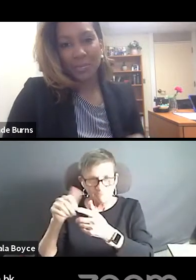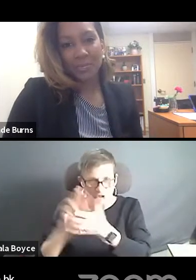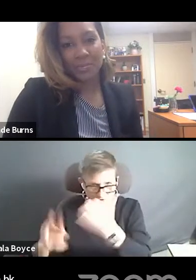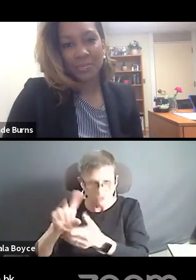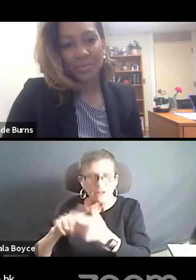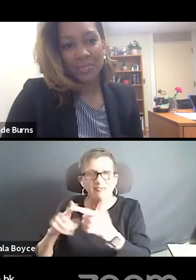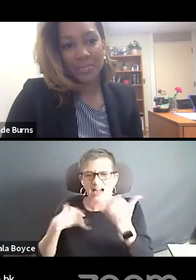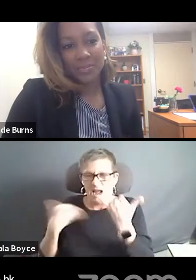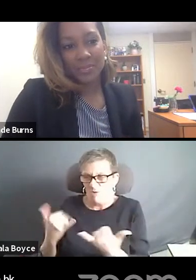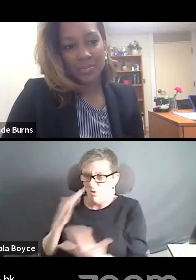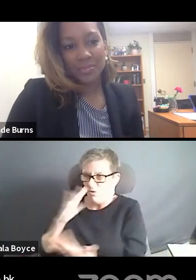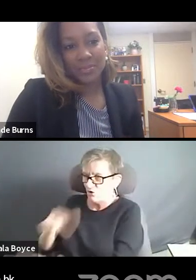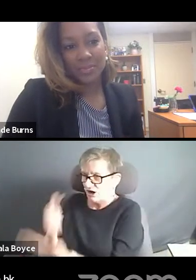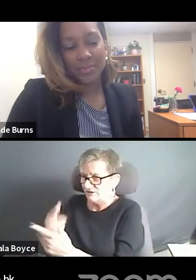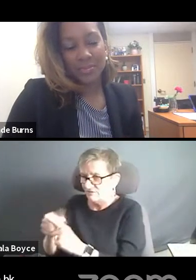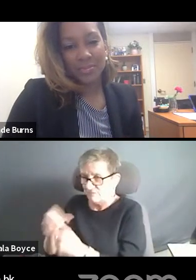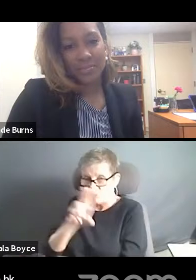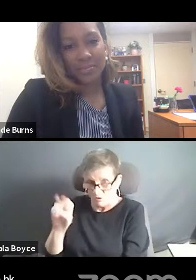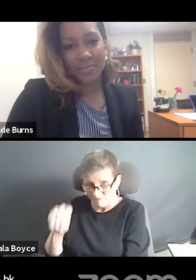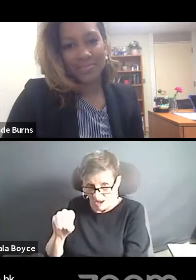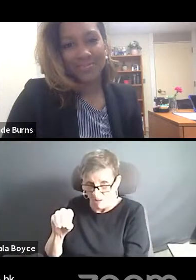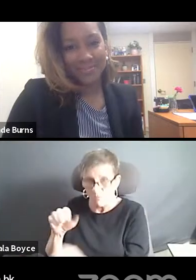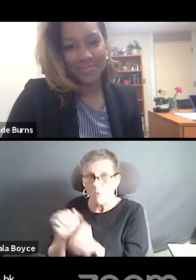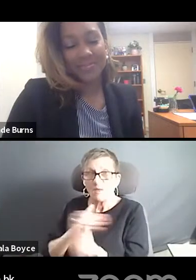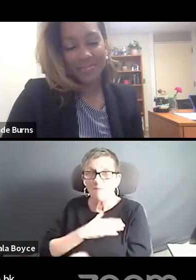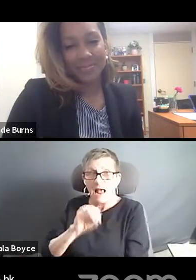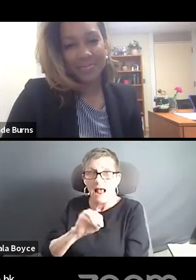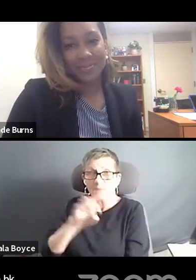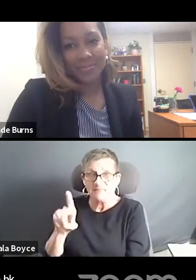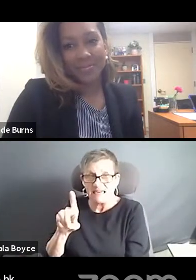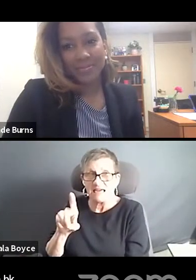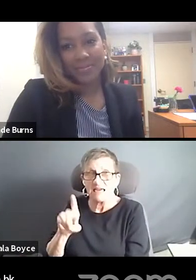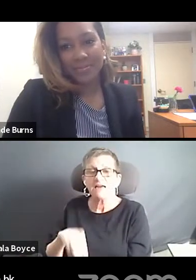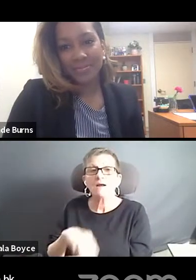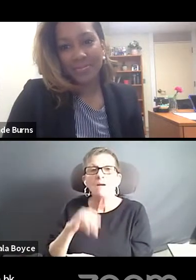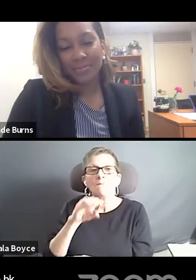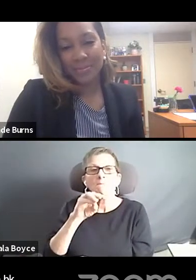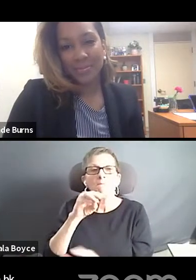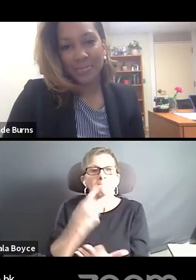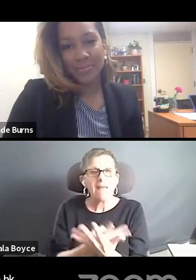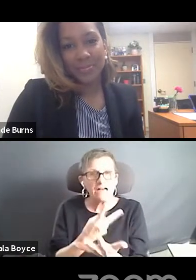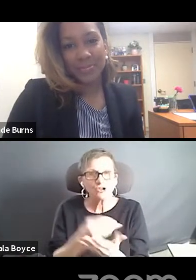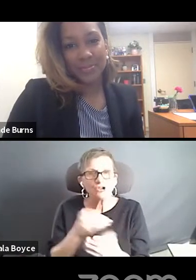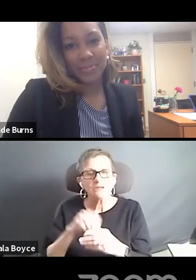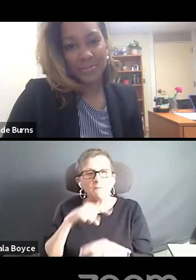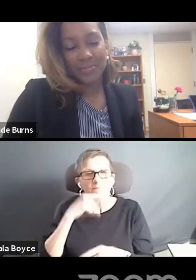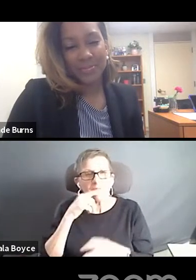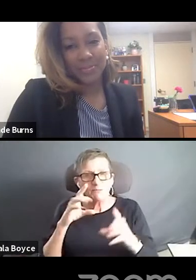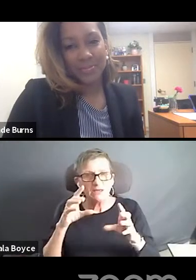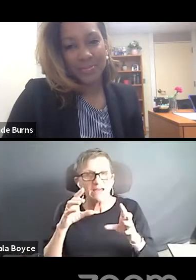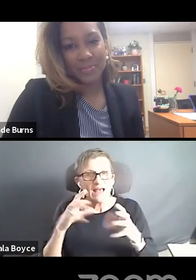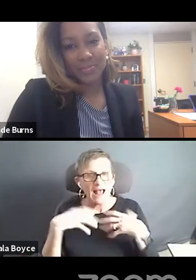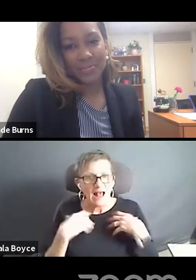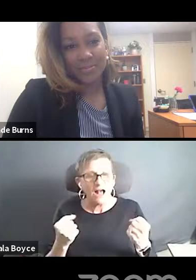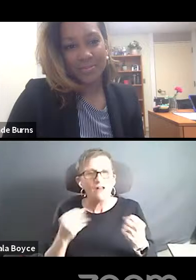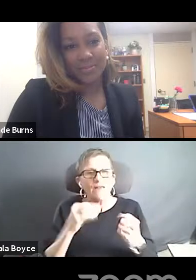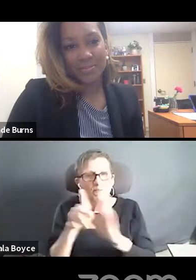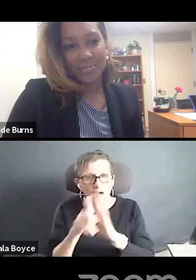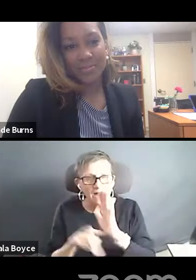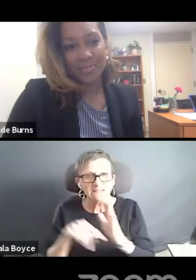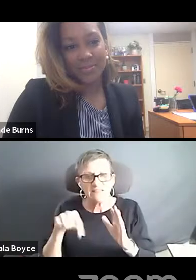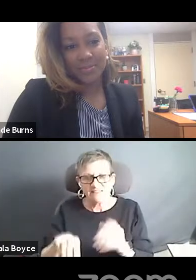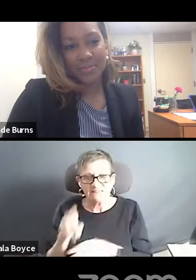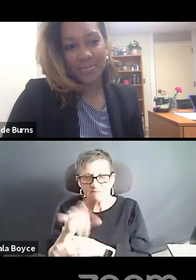going to graduate from the University of Michigan with my MD and Master's in Public Health and Health Management and Policy this May, after which I will